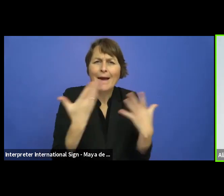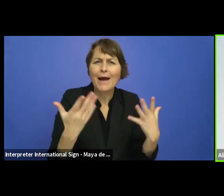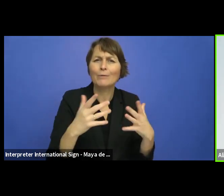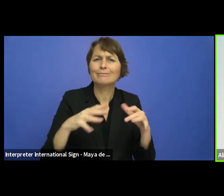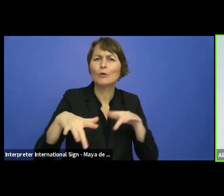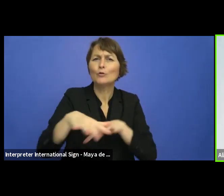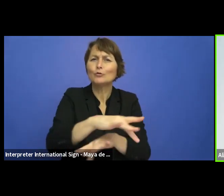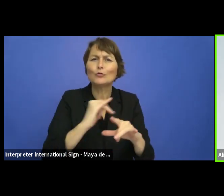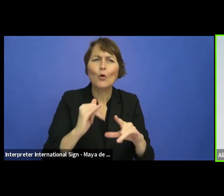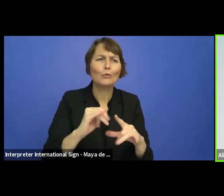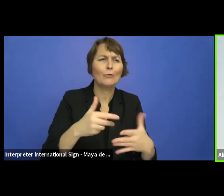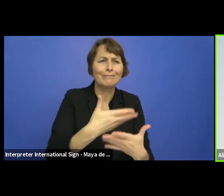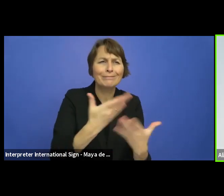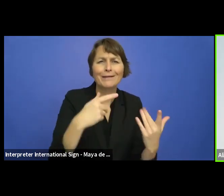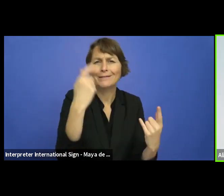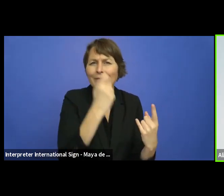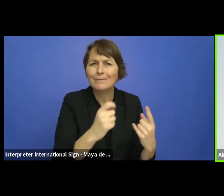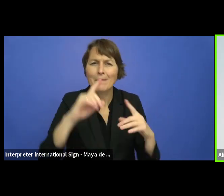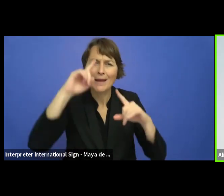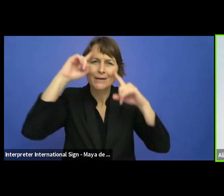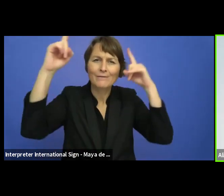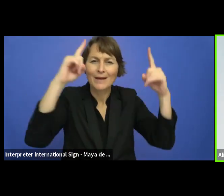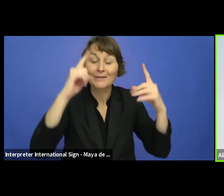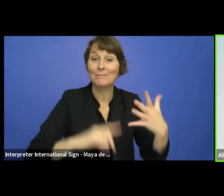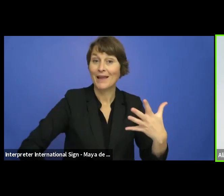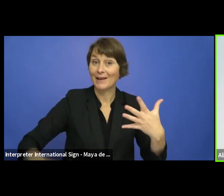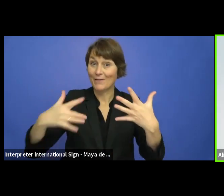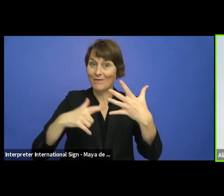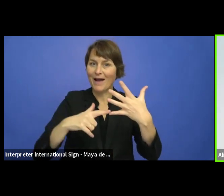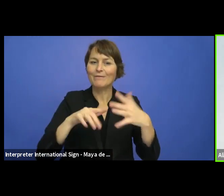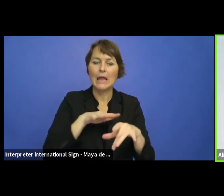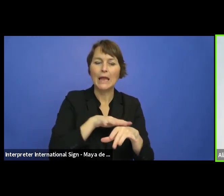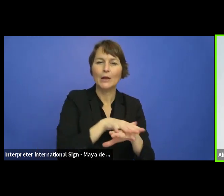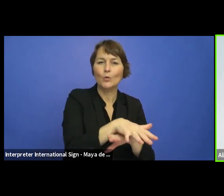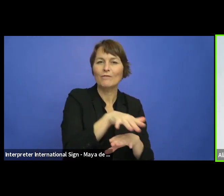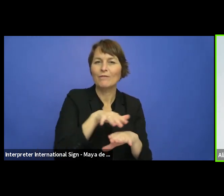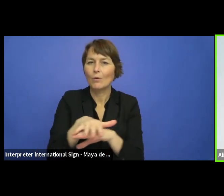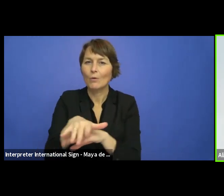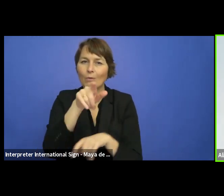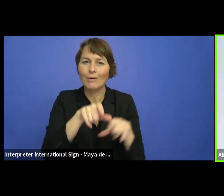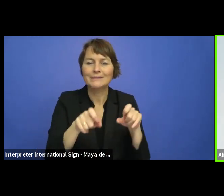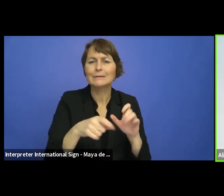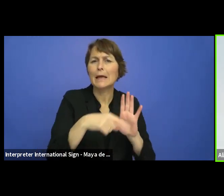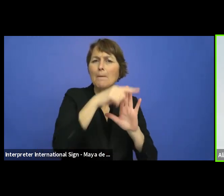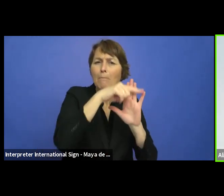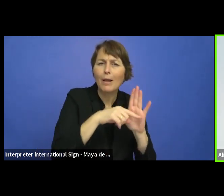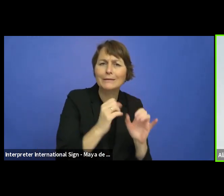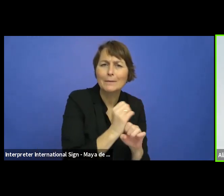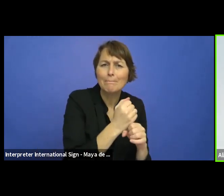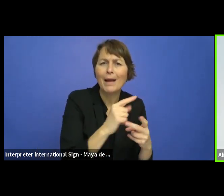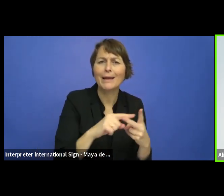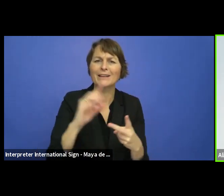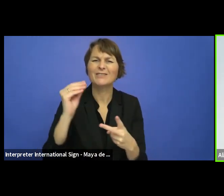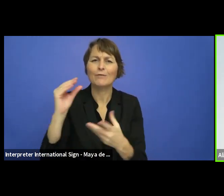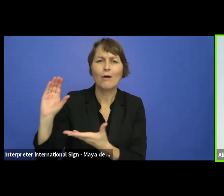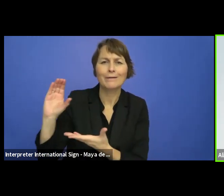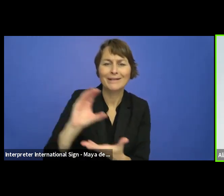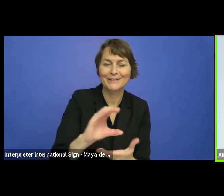innovators. And five, our influencers, our policy makers and our funders. Here's the reality check.